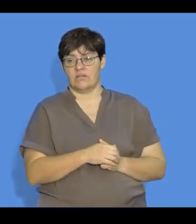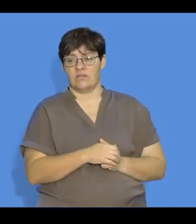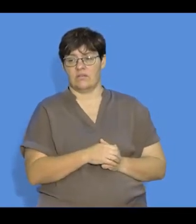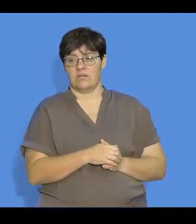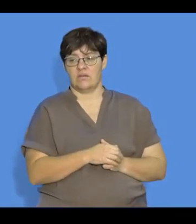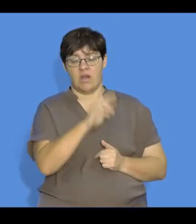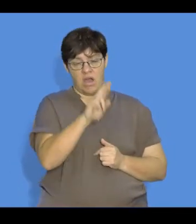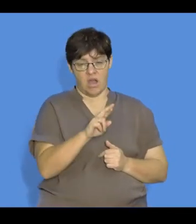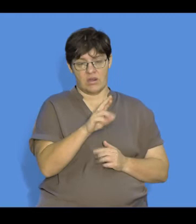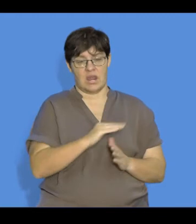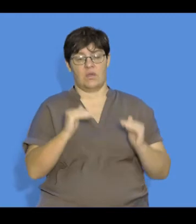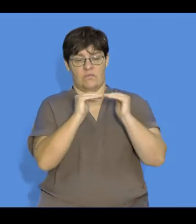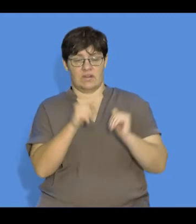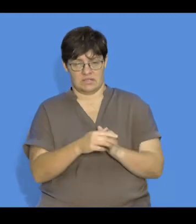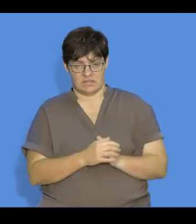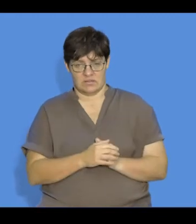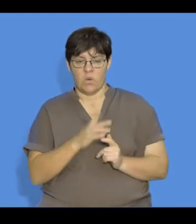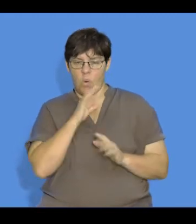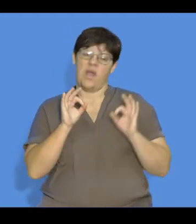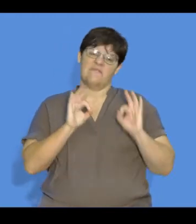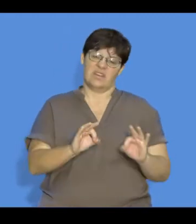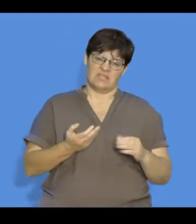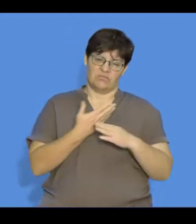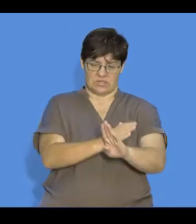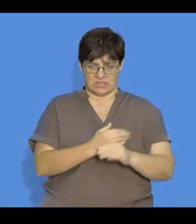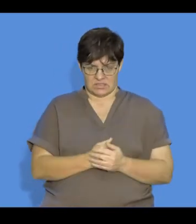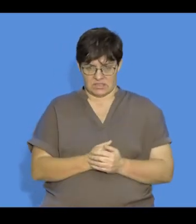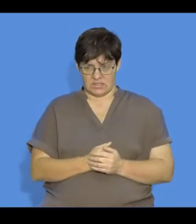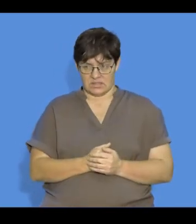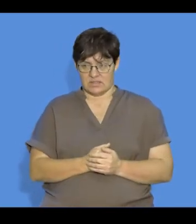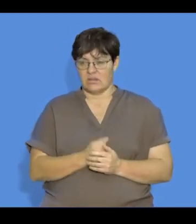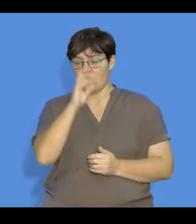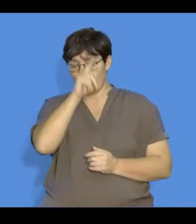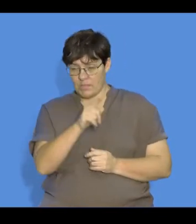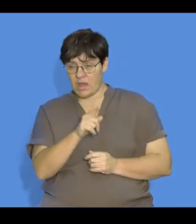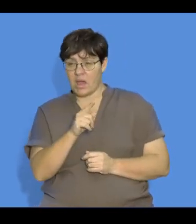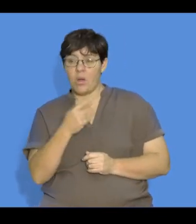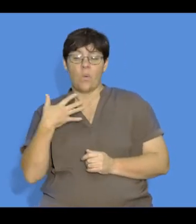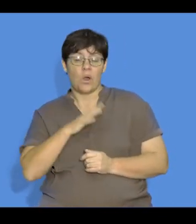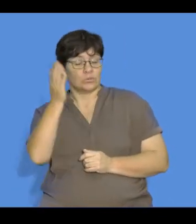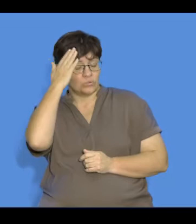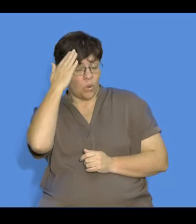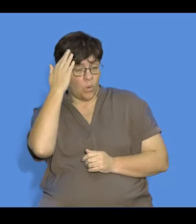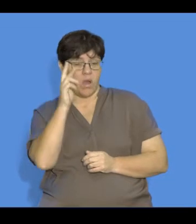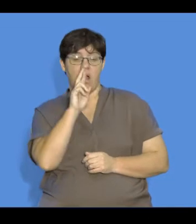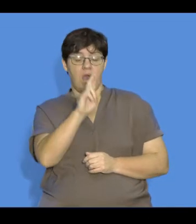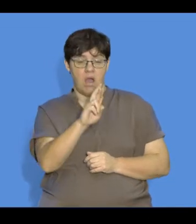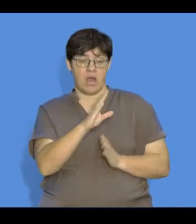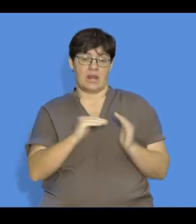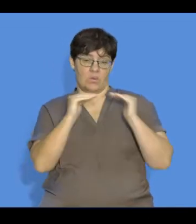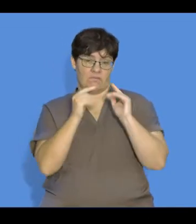equivalent. Okay, equivalent, sometimes we use the term effective resistance. But remember, we are interested